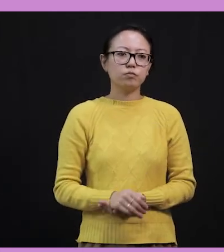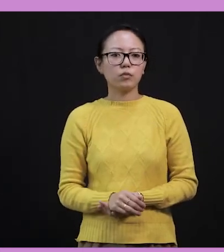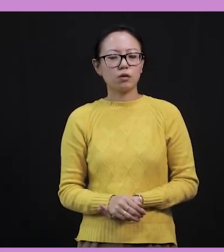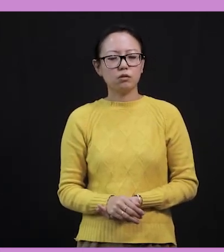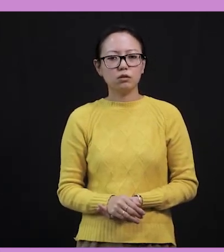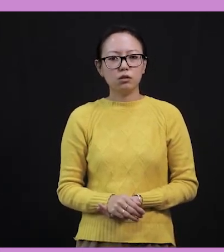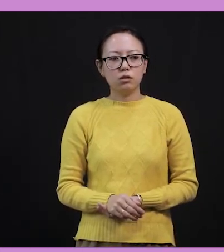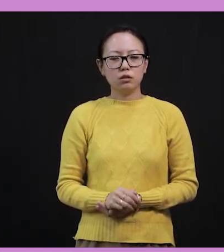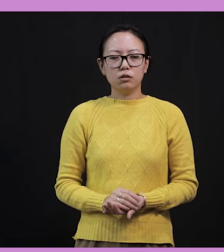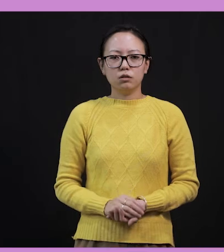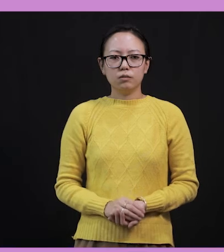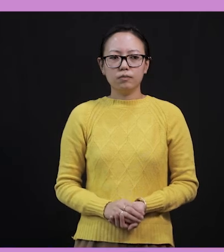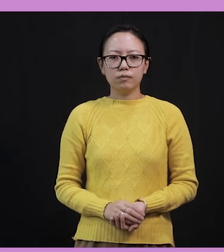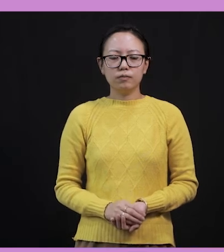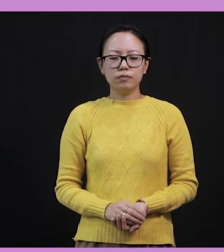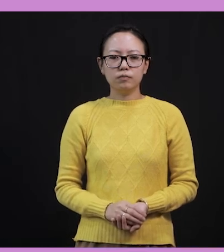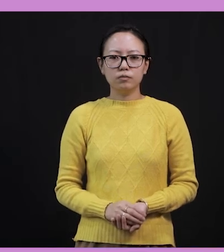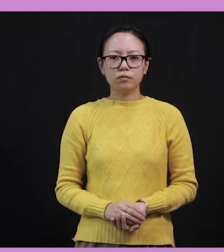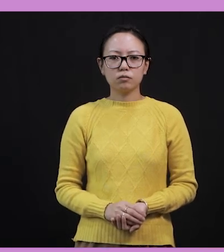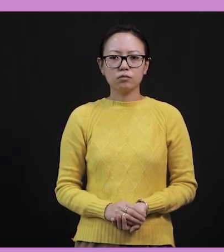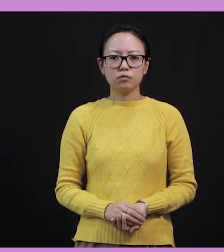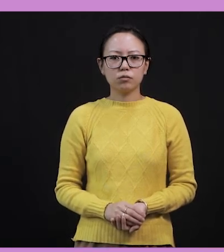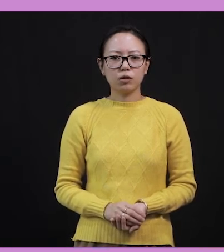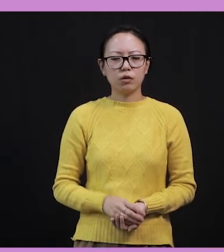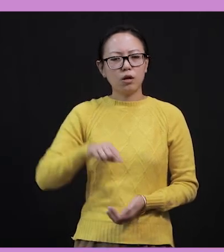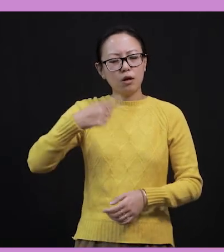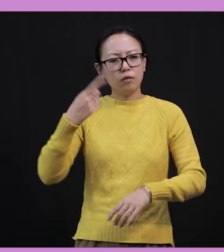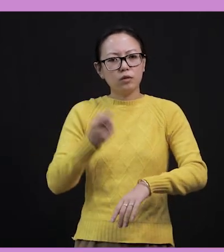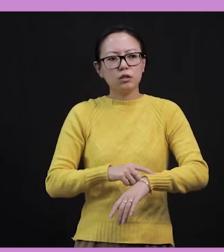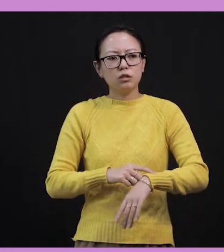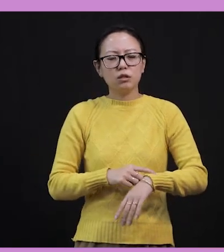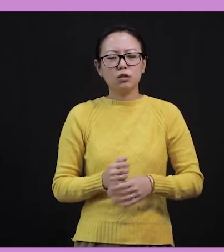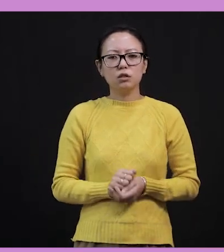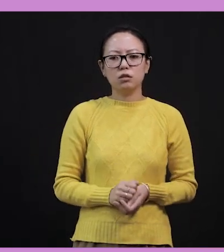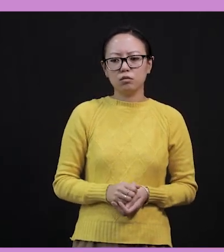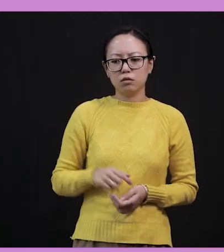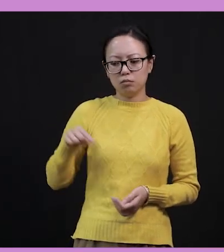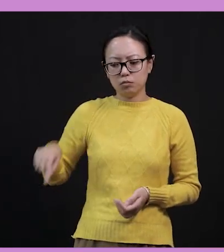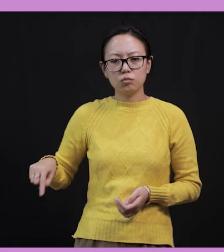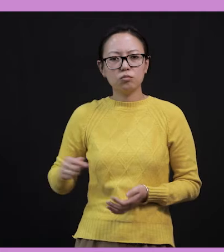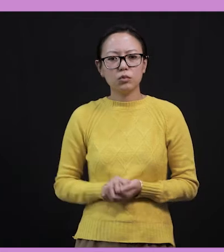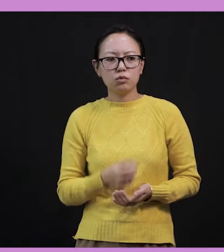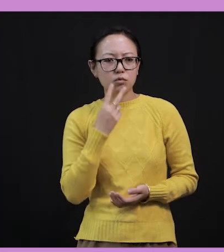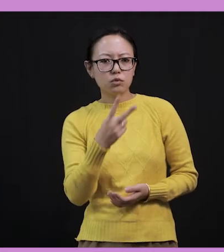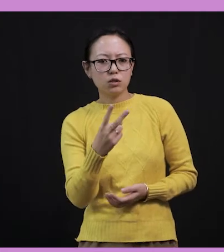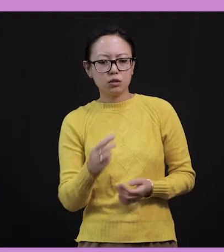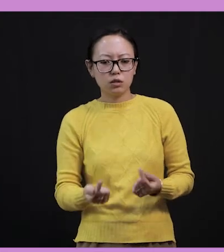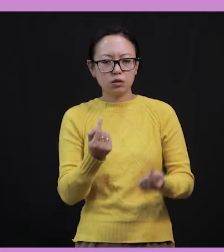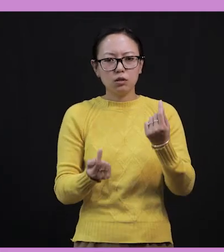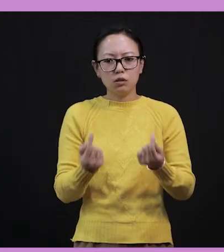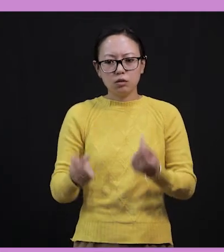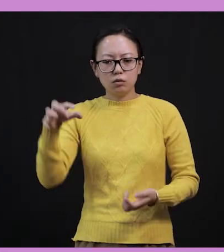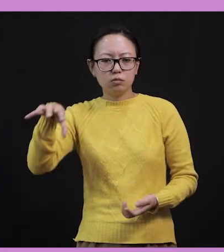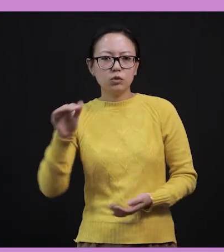the wiggle in the grass. Every time the narrator sees the garden snake, he reminds himself that there is nothing